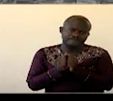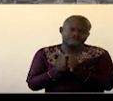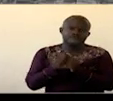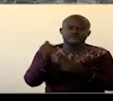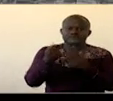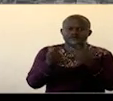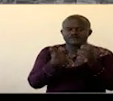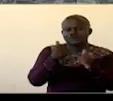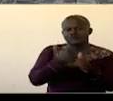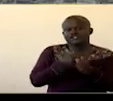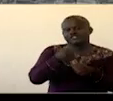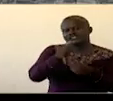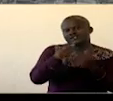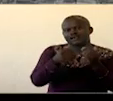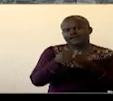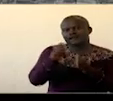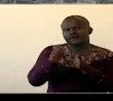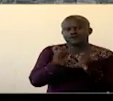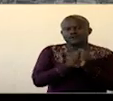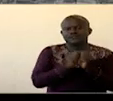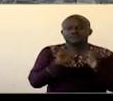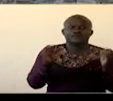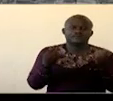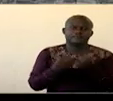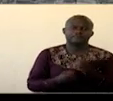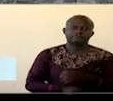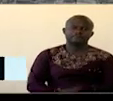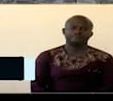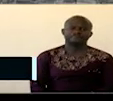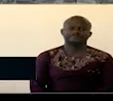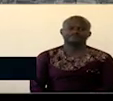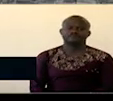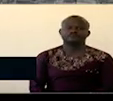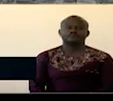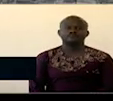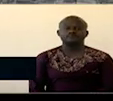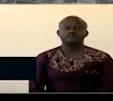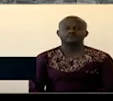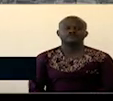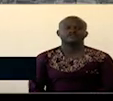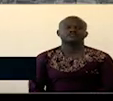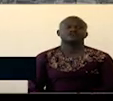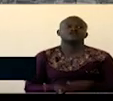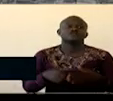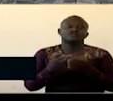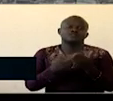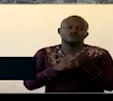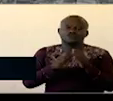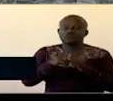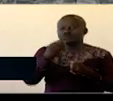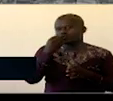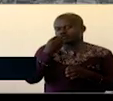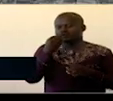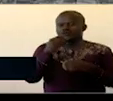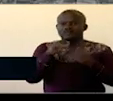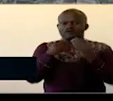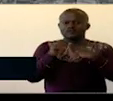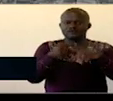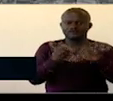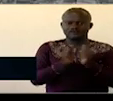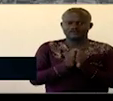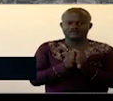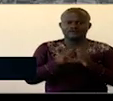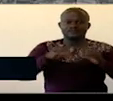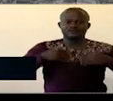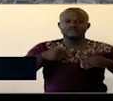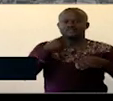things which are needed by organisms. Source of food and improved varieties. Let